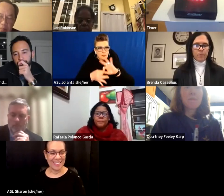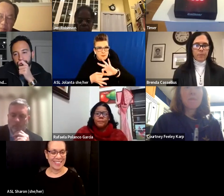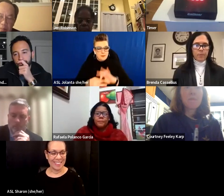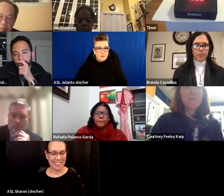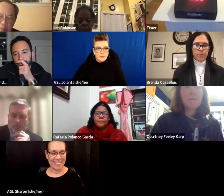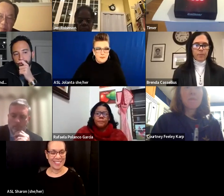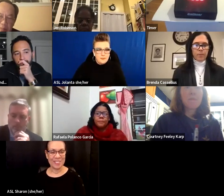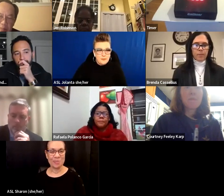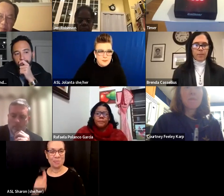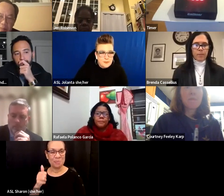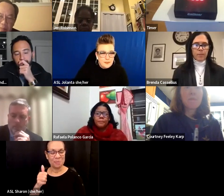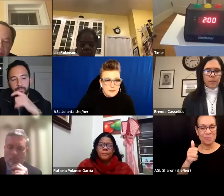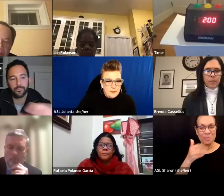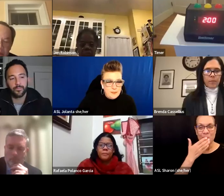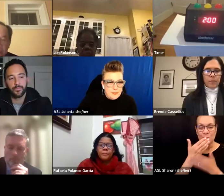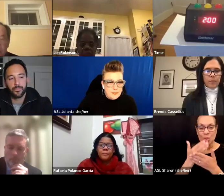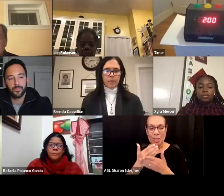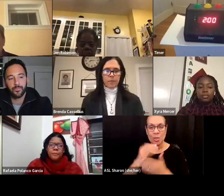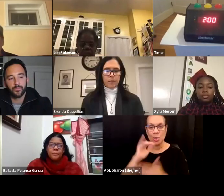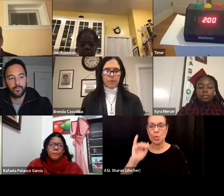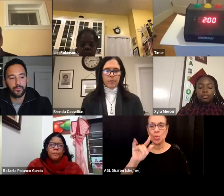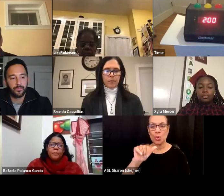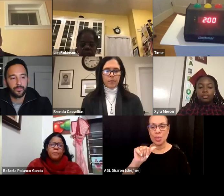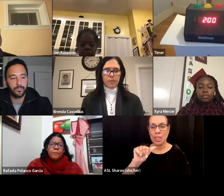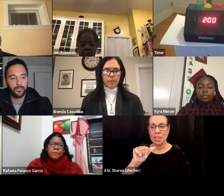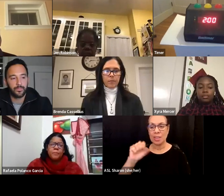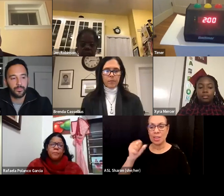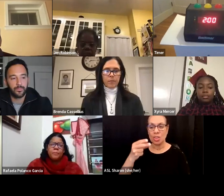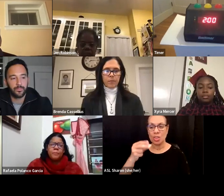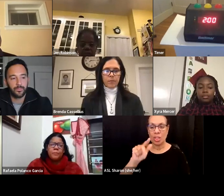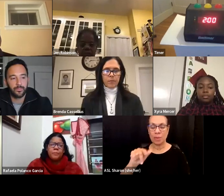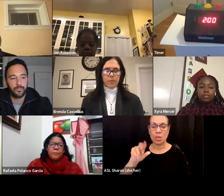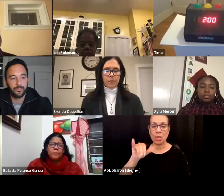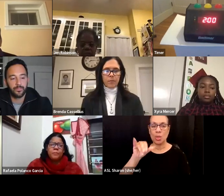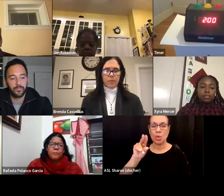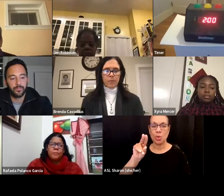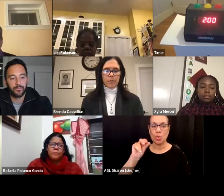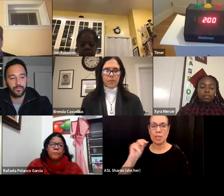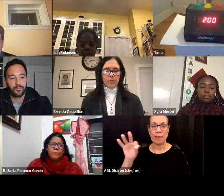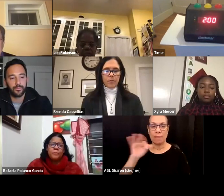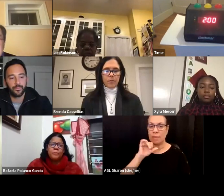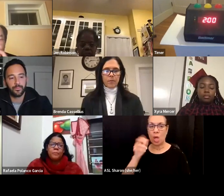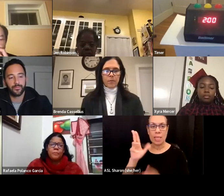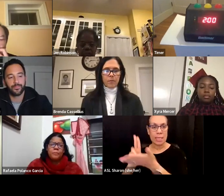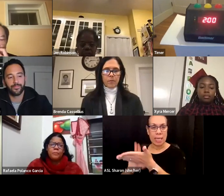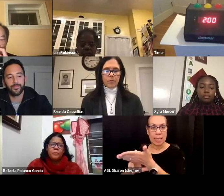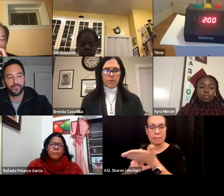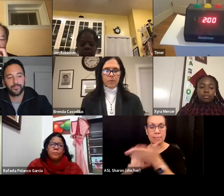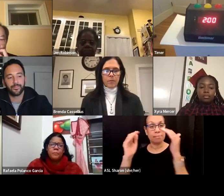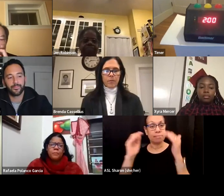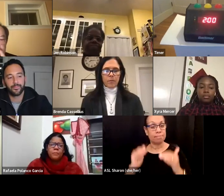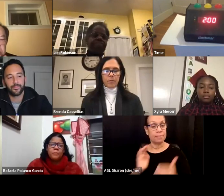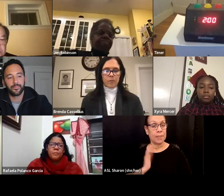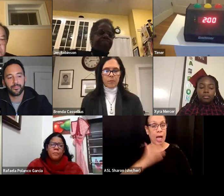looks like julia cheryl and youssef are not signed into the meeting so therefore chair that concludes our